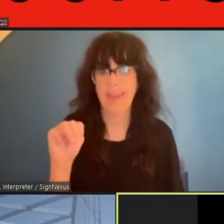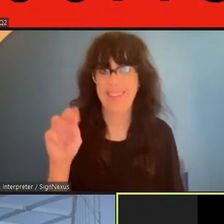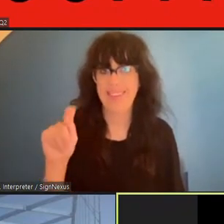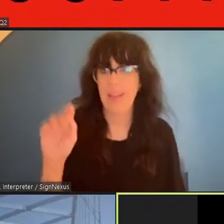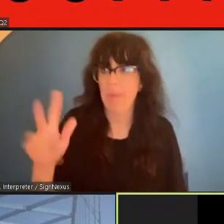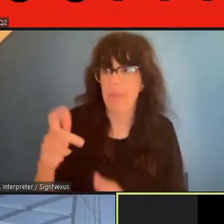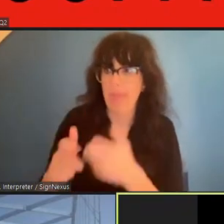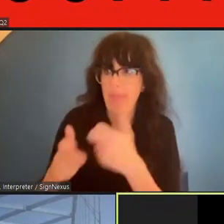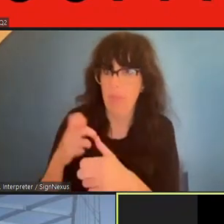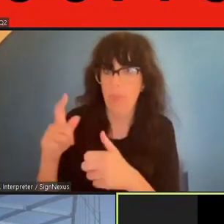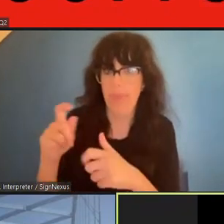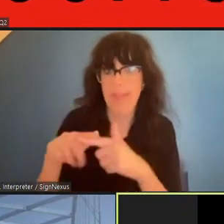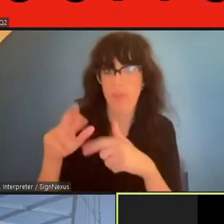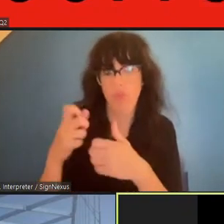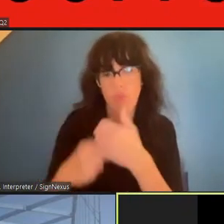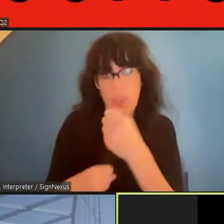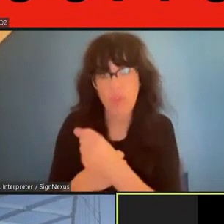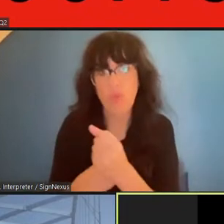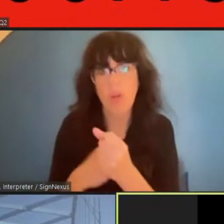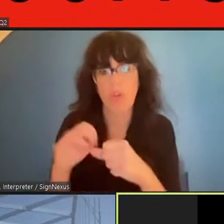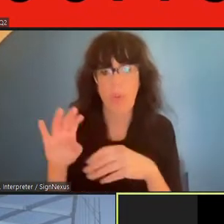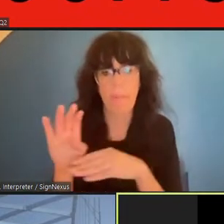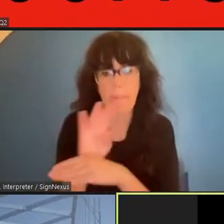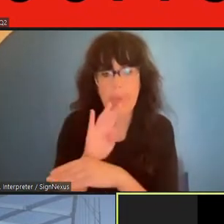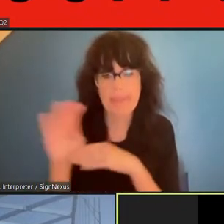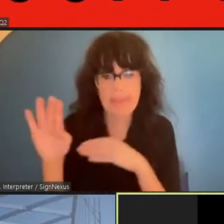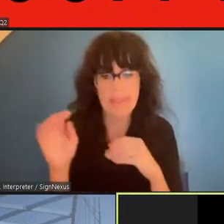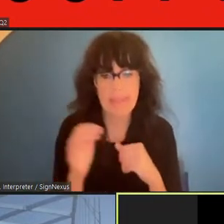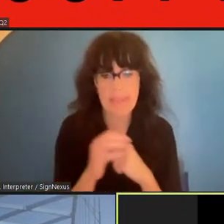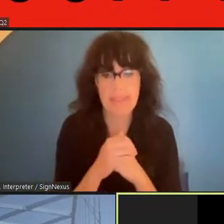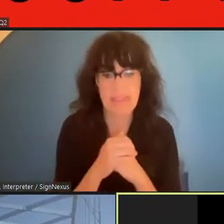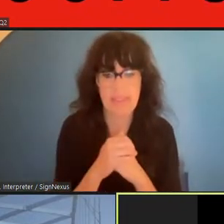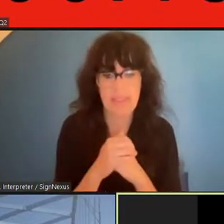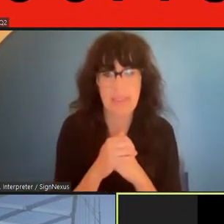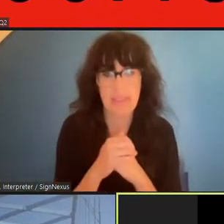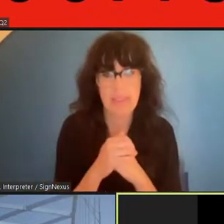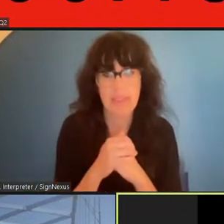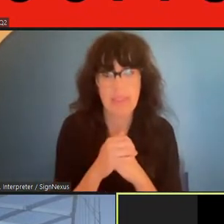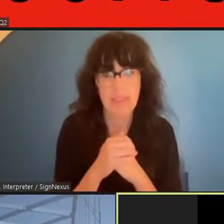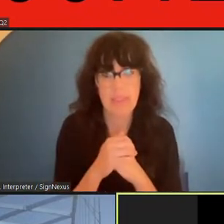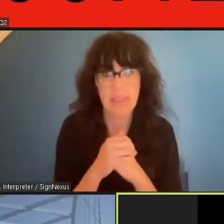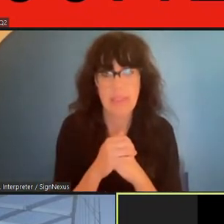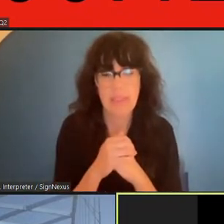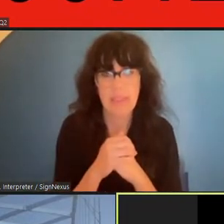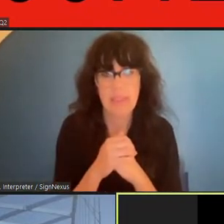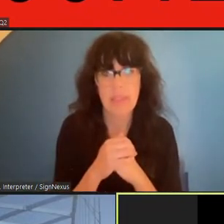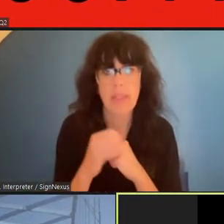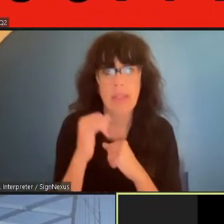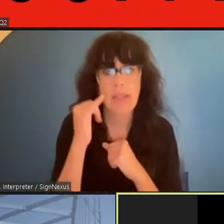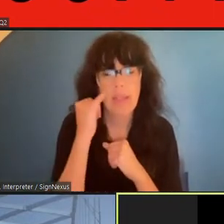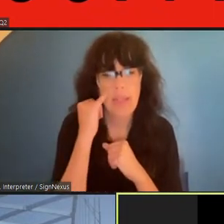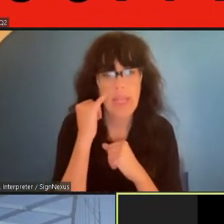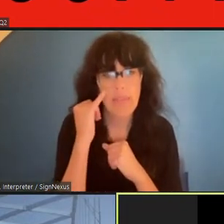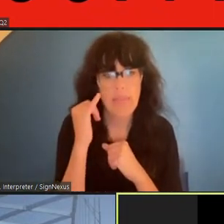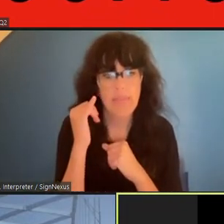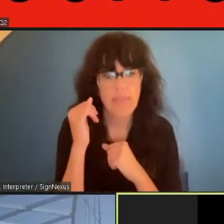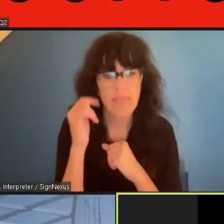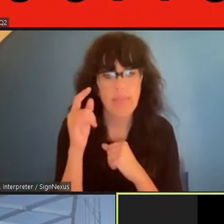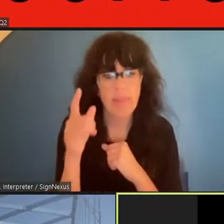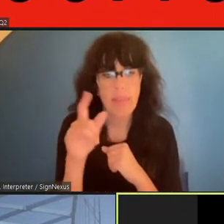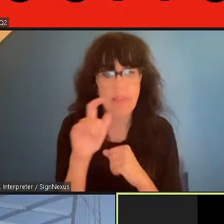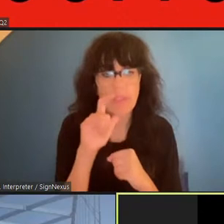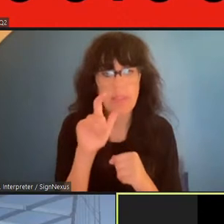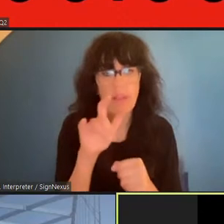their business uh if mac is failing apple isn't forced to contribute to the